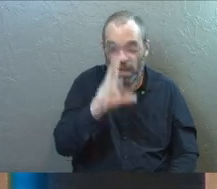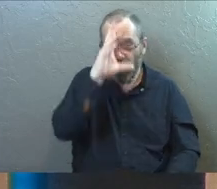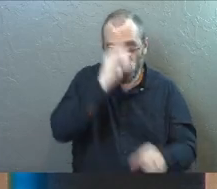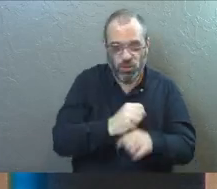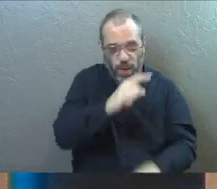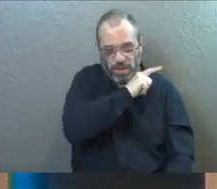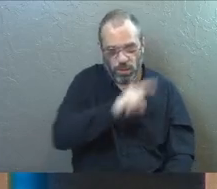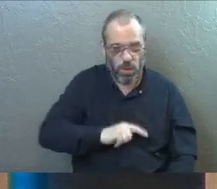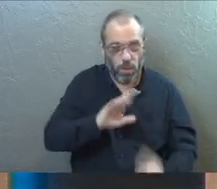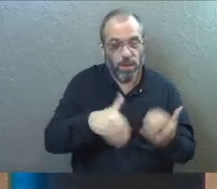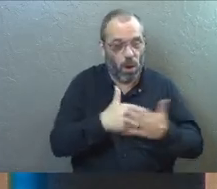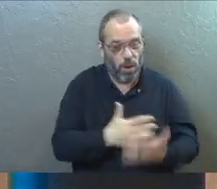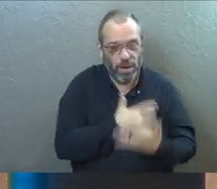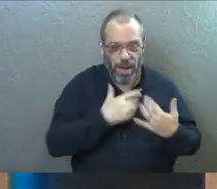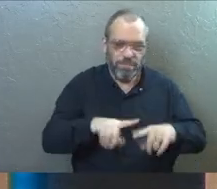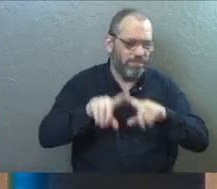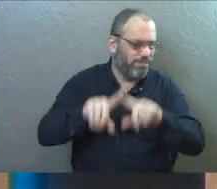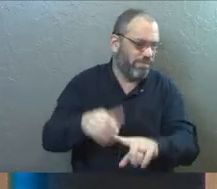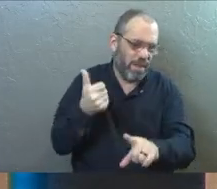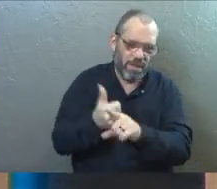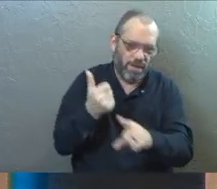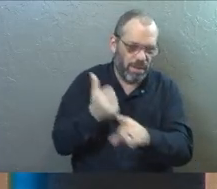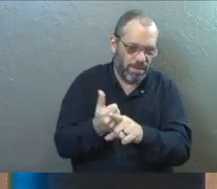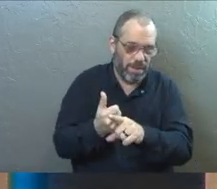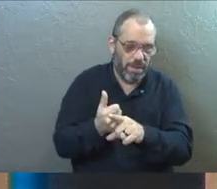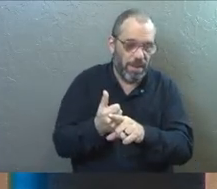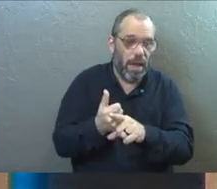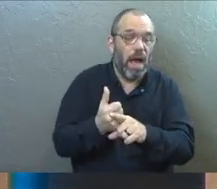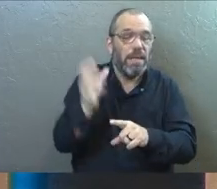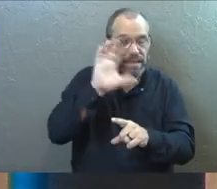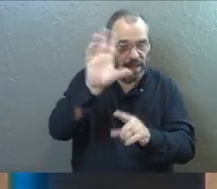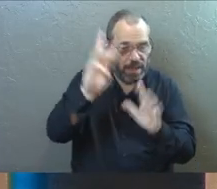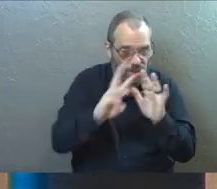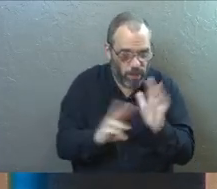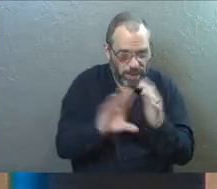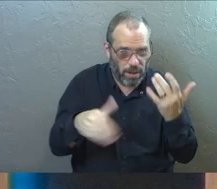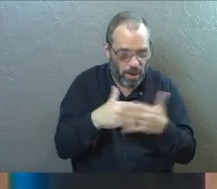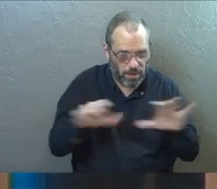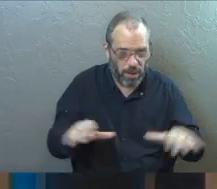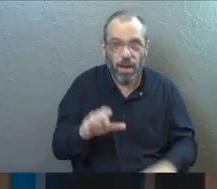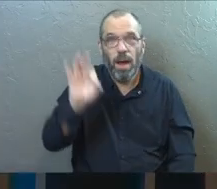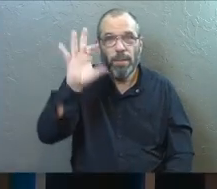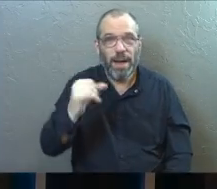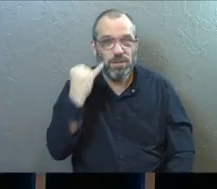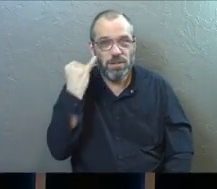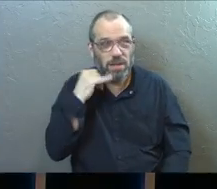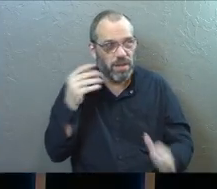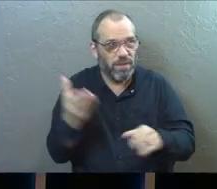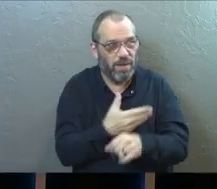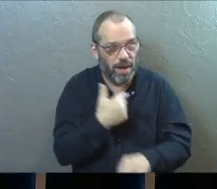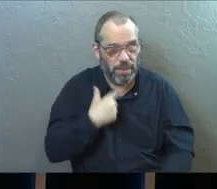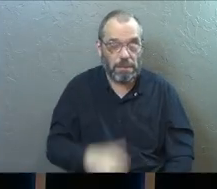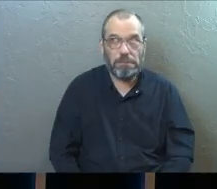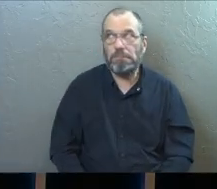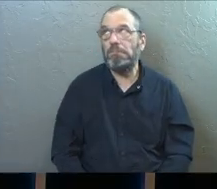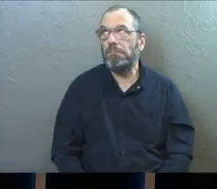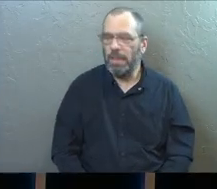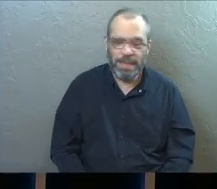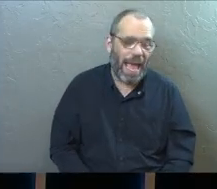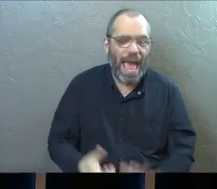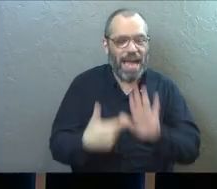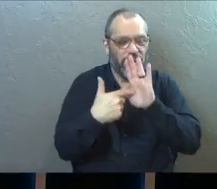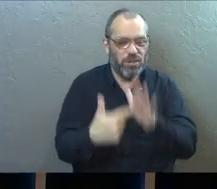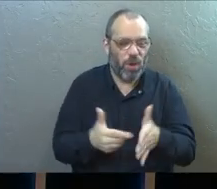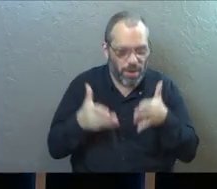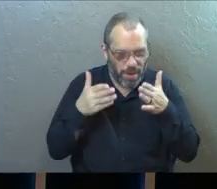Trust in the Lord with all your heart. Do not depend on your own understanding. Seek his will in all you do. Josh is going to fire me for that one. And he will